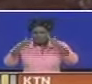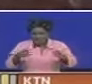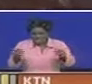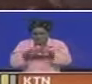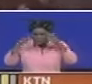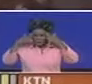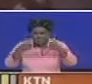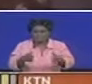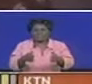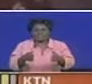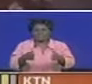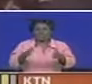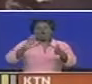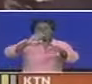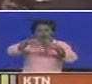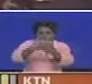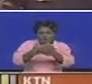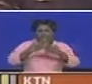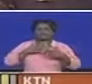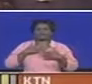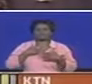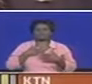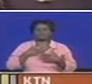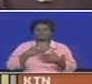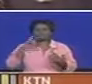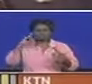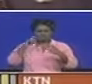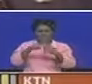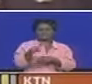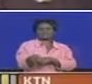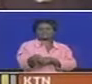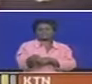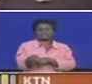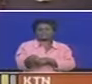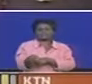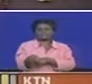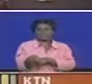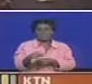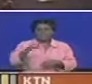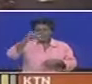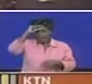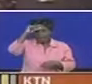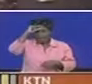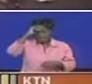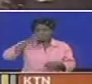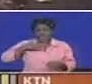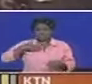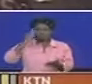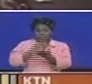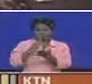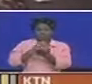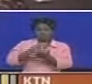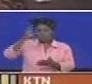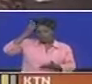commitment on the part of all of us to walk this path. My government indeed recognizes the